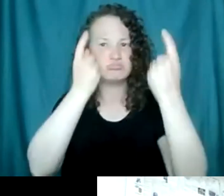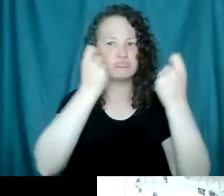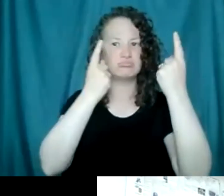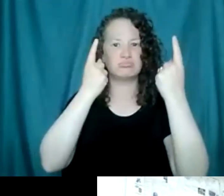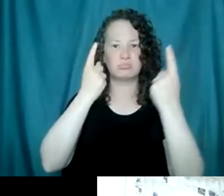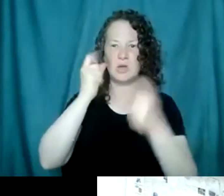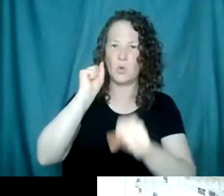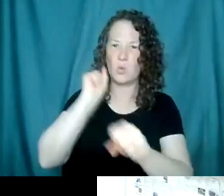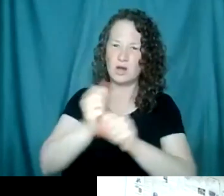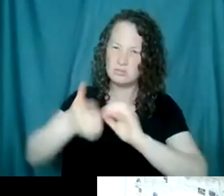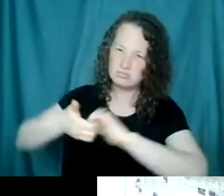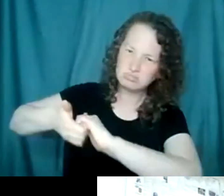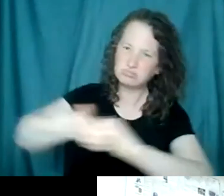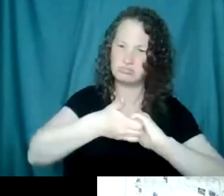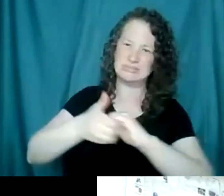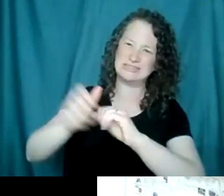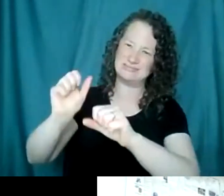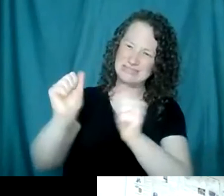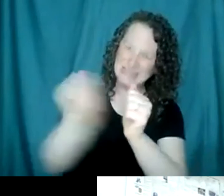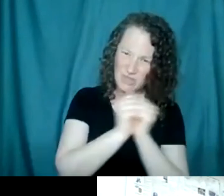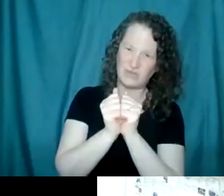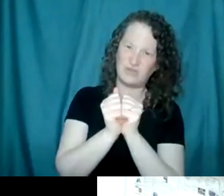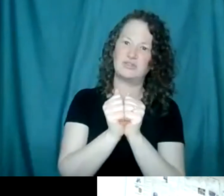work collaboratively in these spaces.